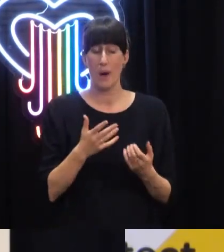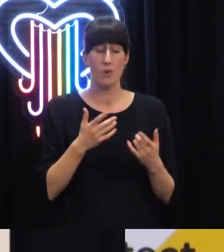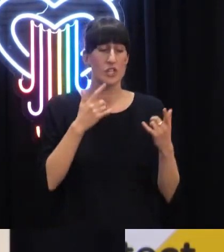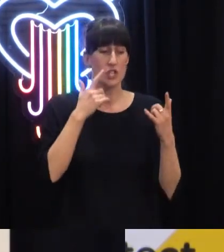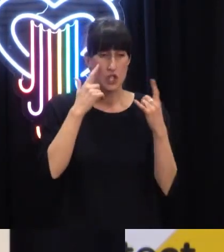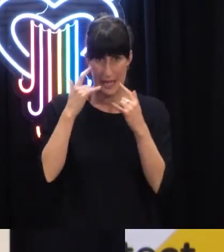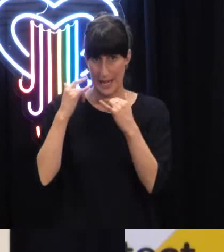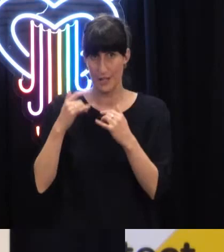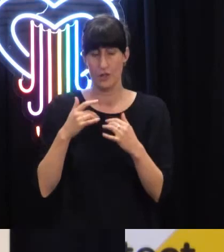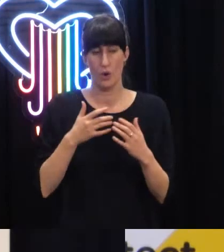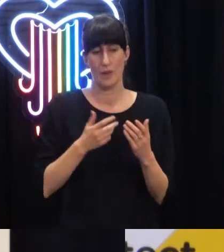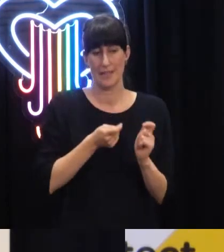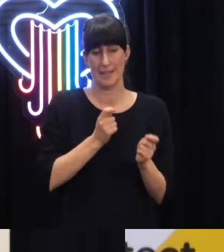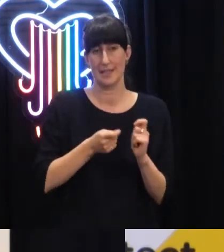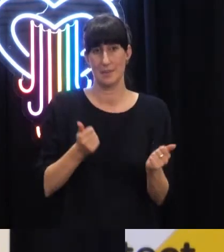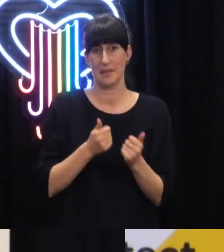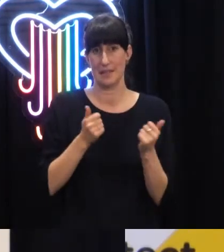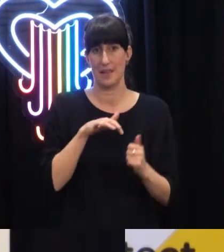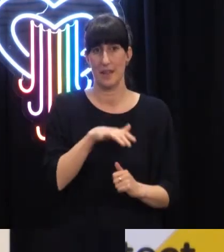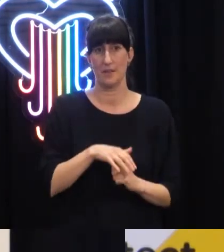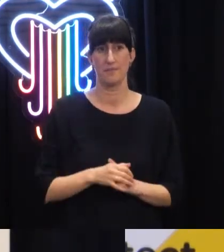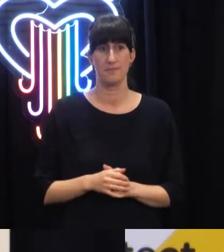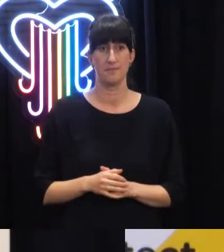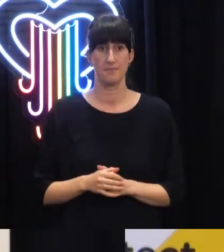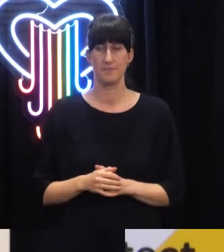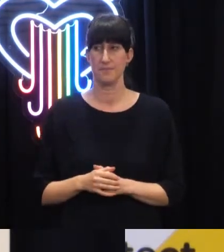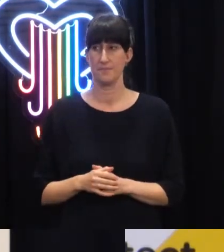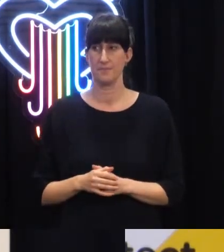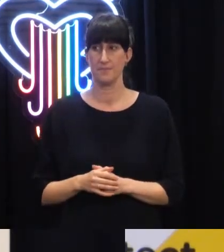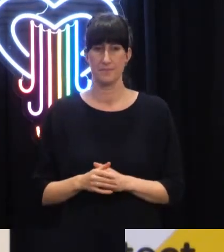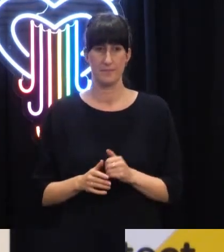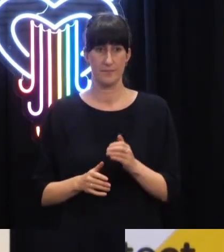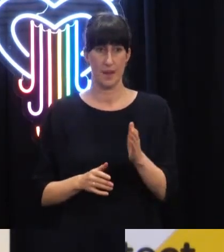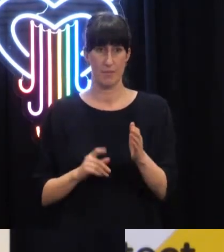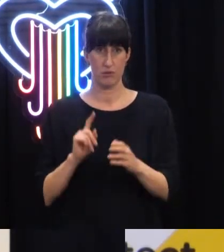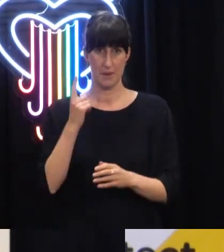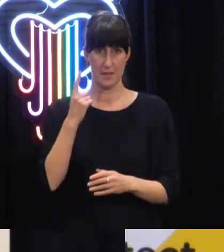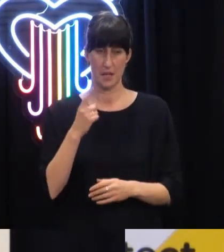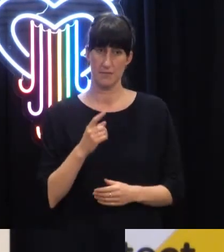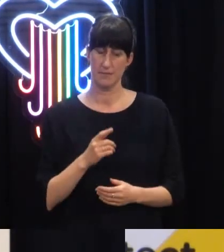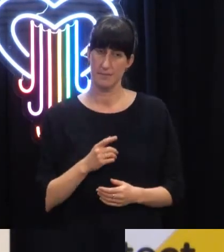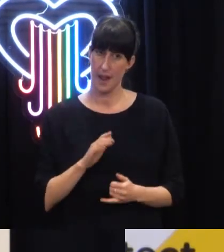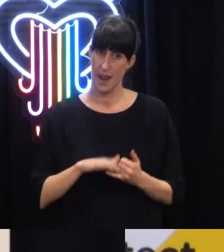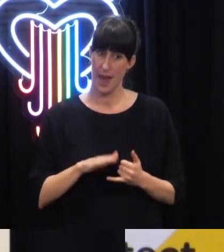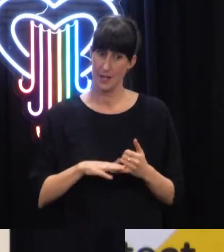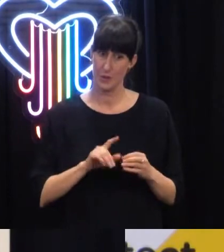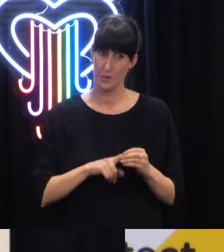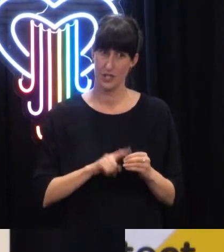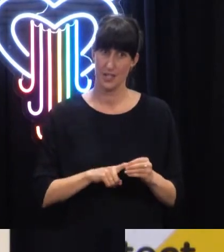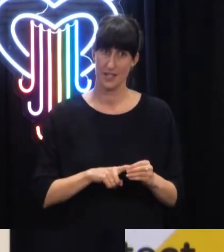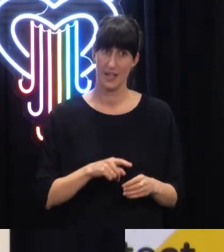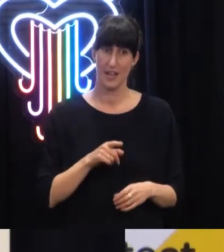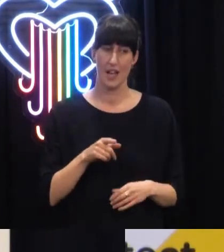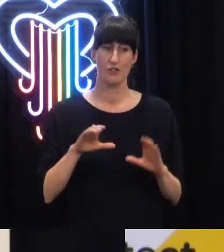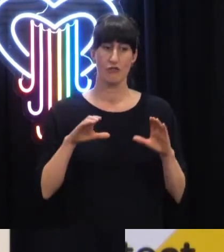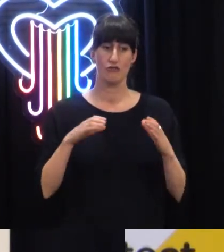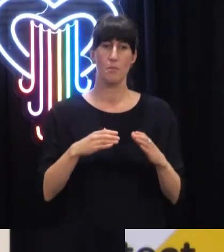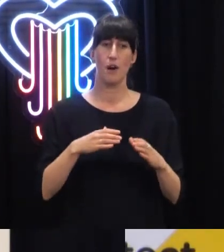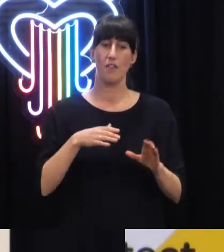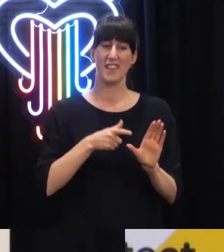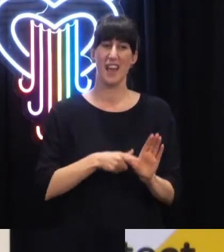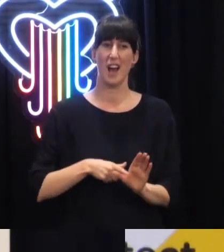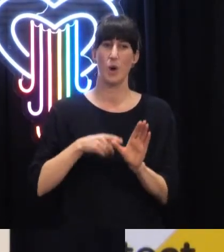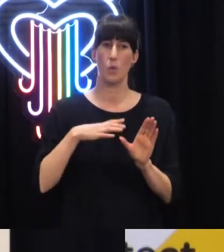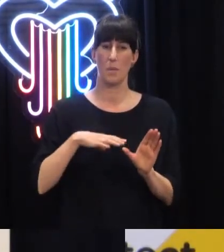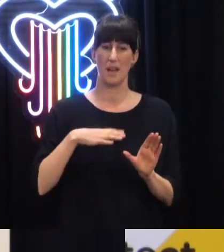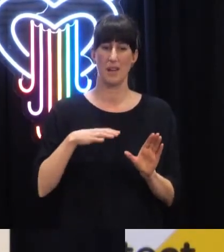a test. There's a group of young women... that feels pretty sneaky. You are definitely my last one. Sorry, thank you. There's a group of young women involved in sports